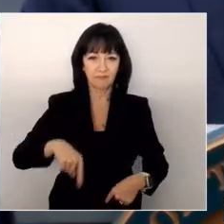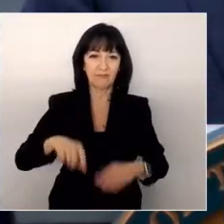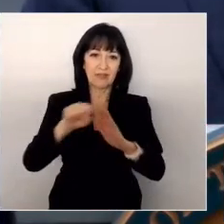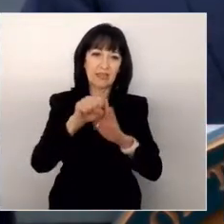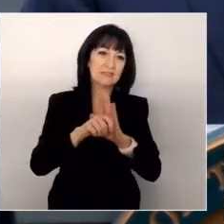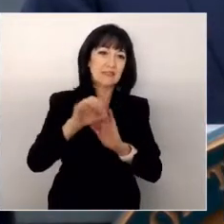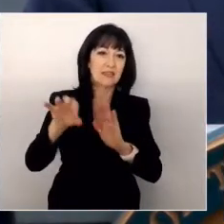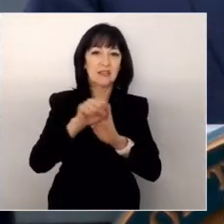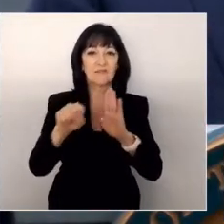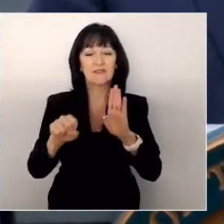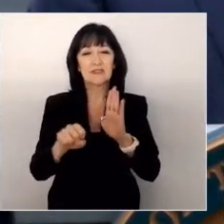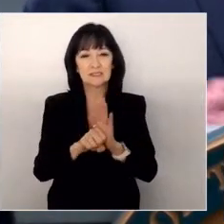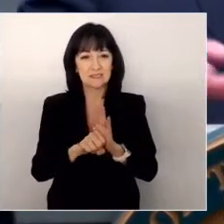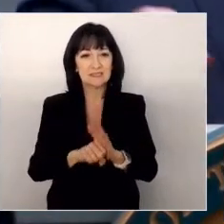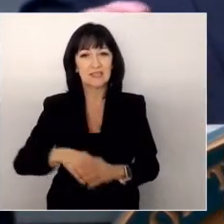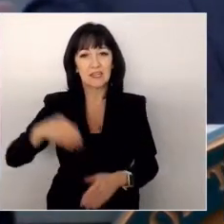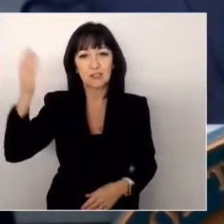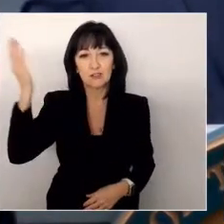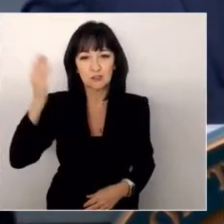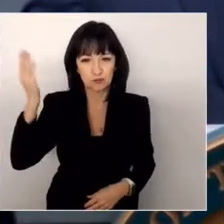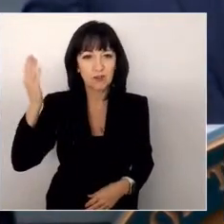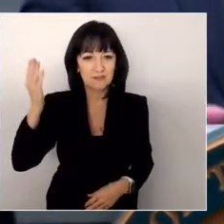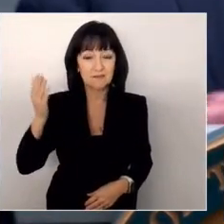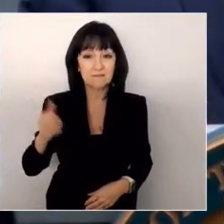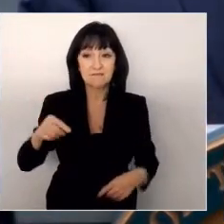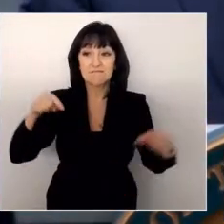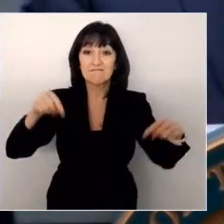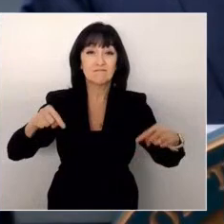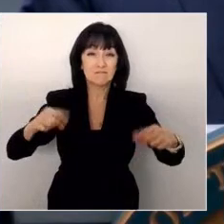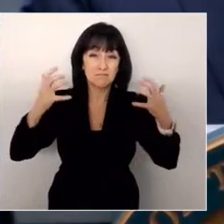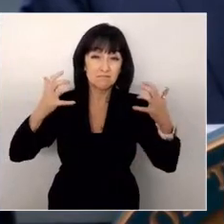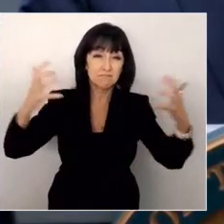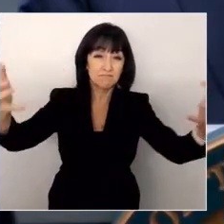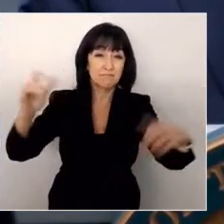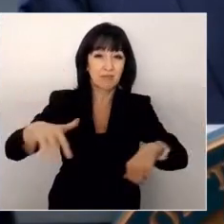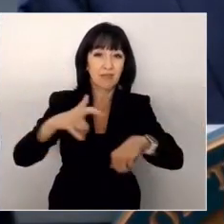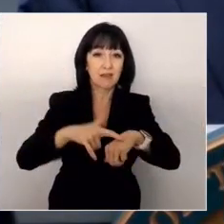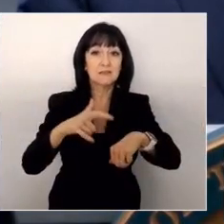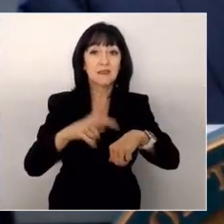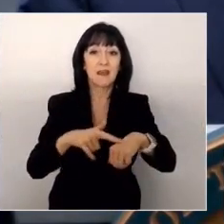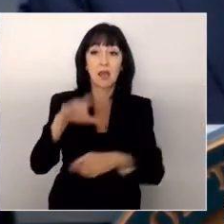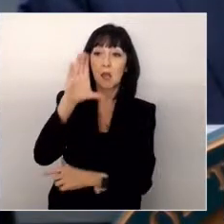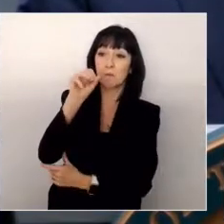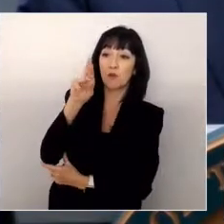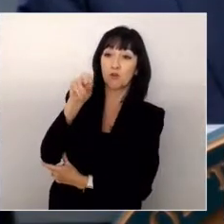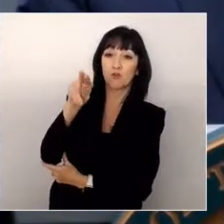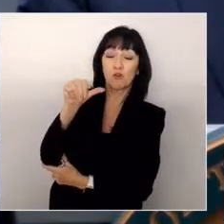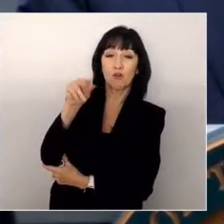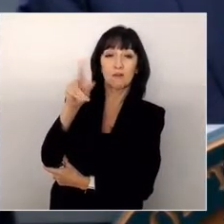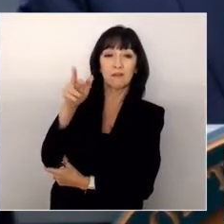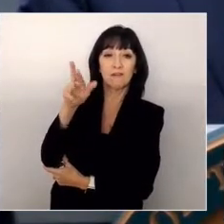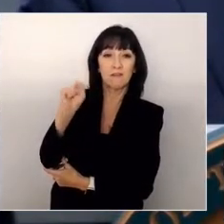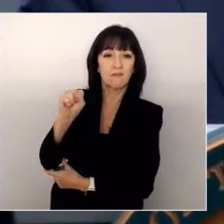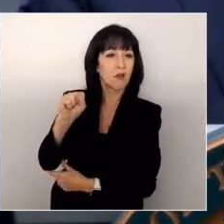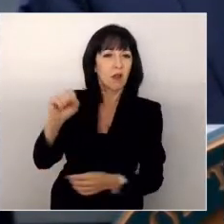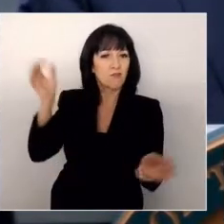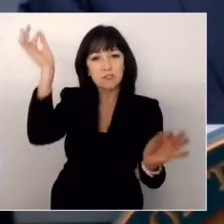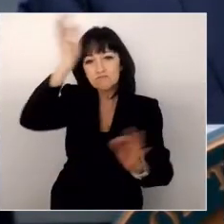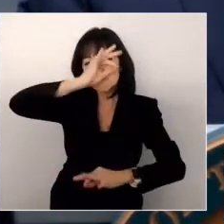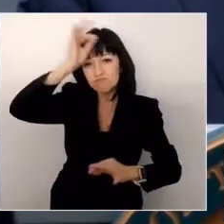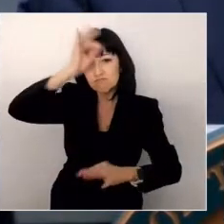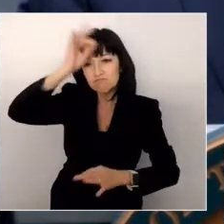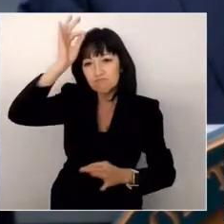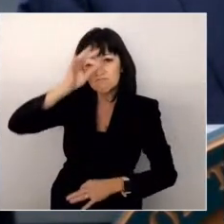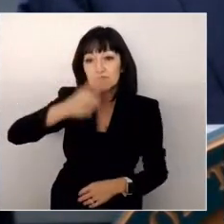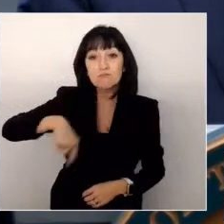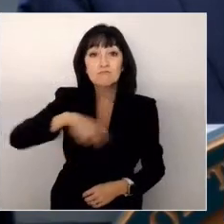The word coronavirus meant nothing to most of us. We were looking forward to a bright year ahead.